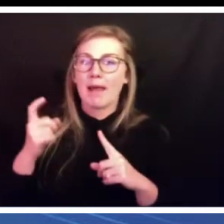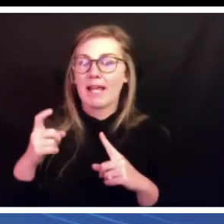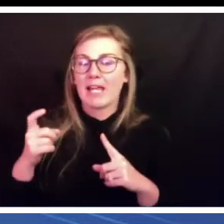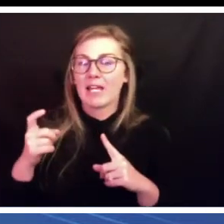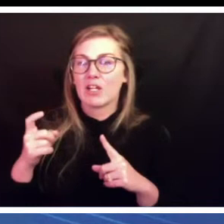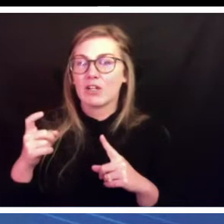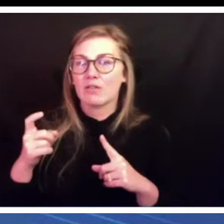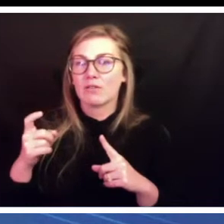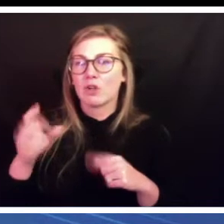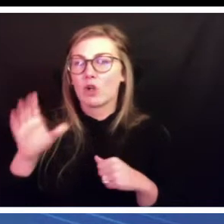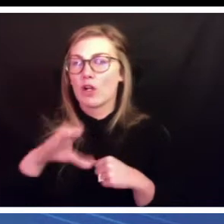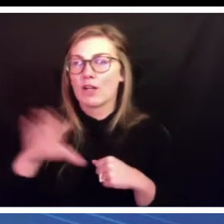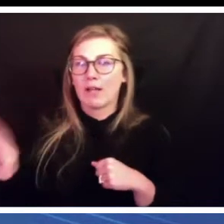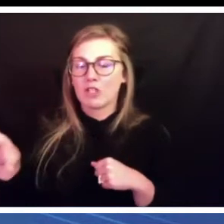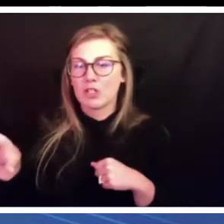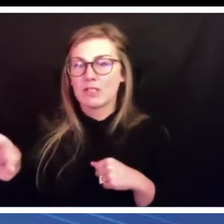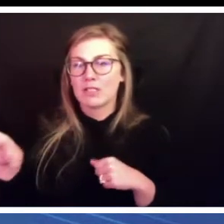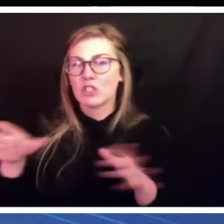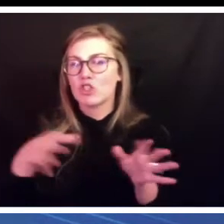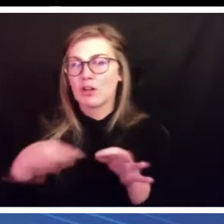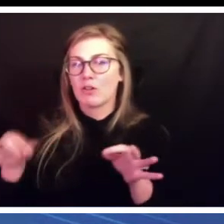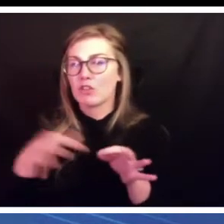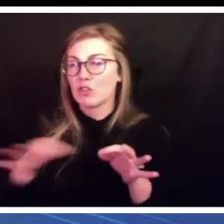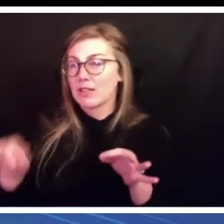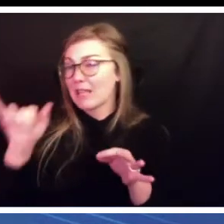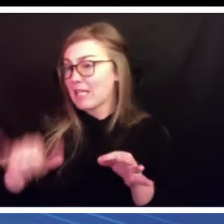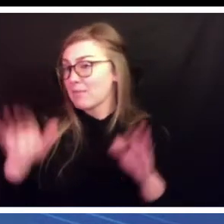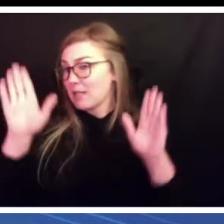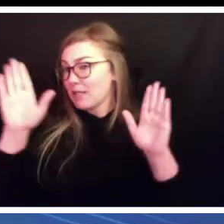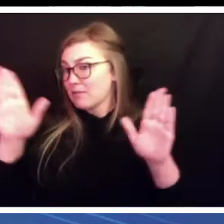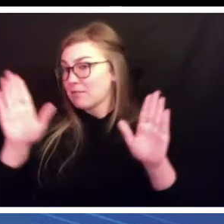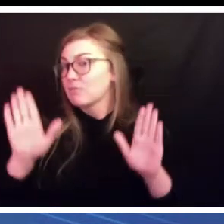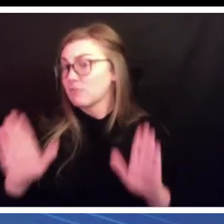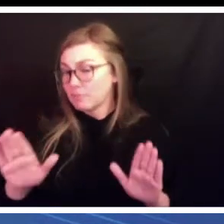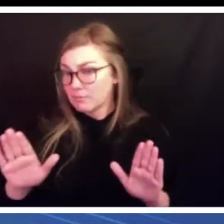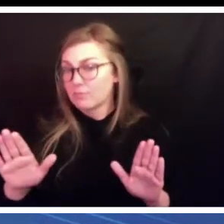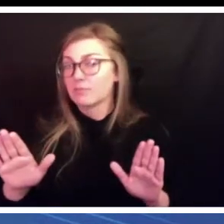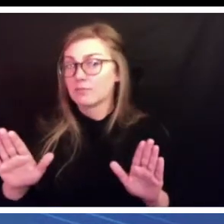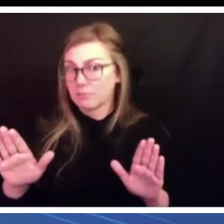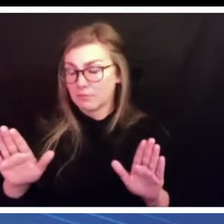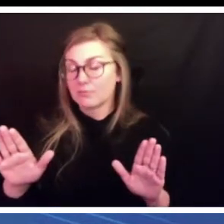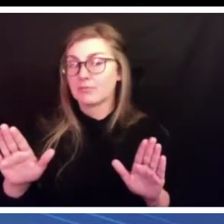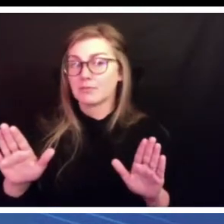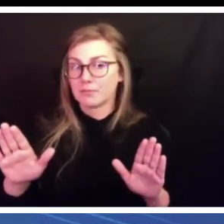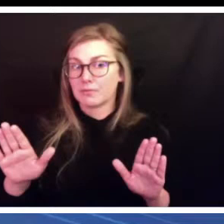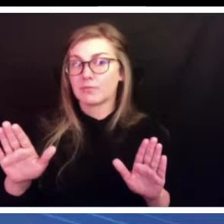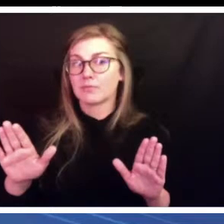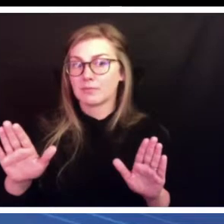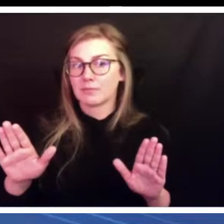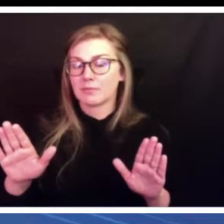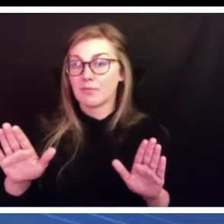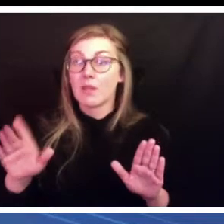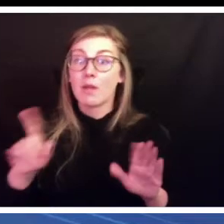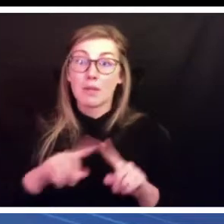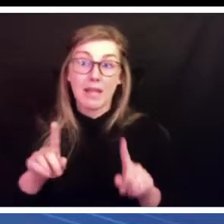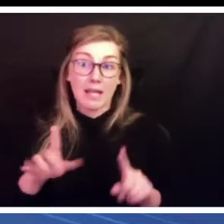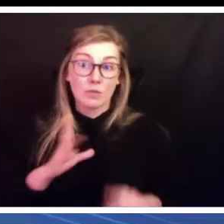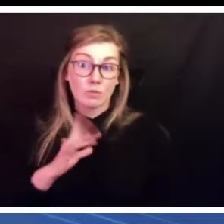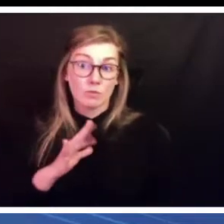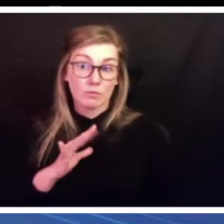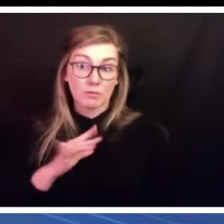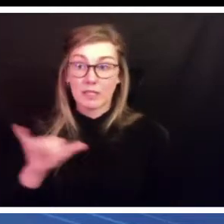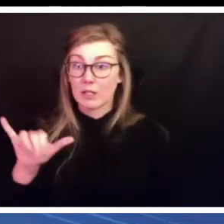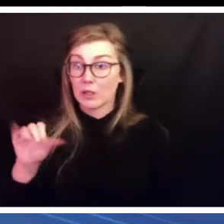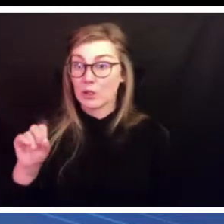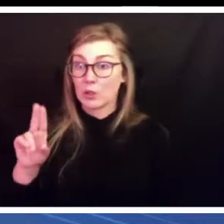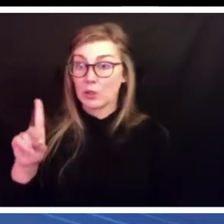-generated captions has been a nice step in the right direction. Um, that's really great to hear about the YouTube option with audio description. I'm